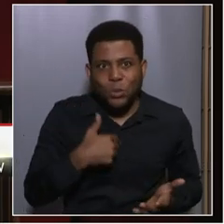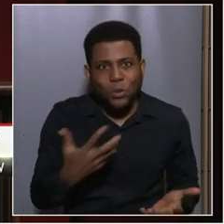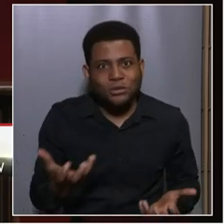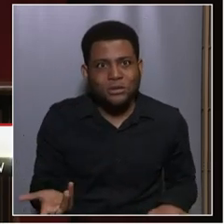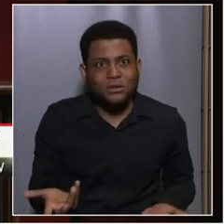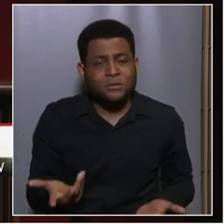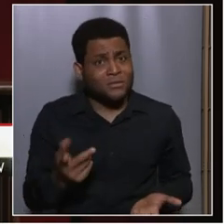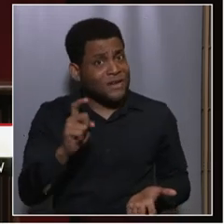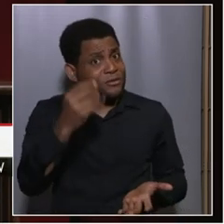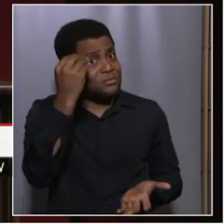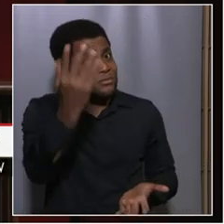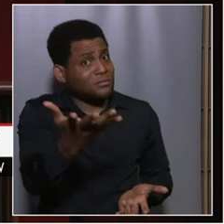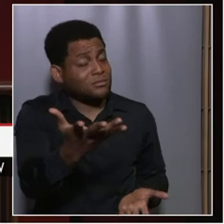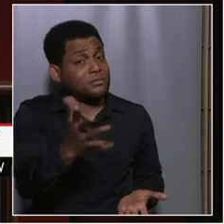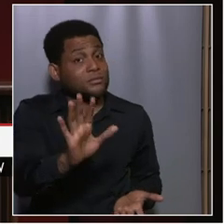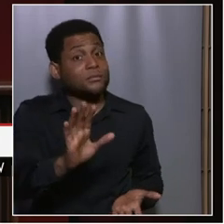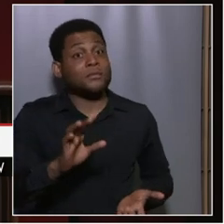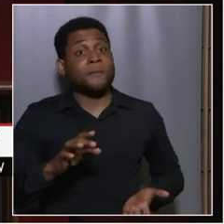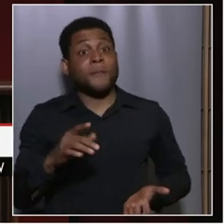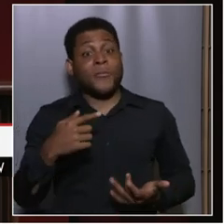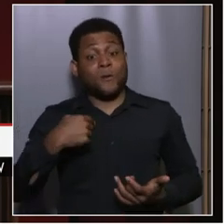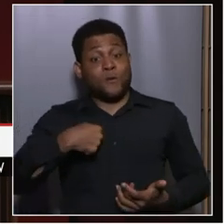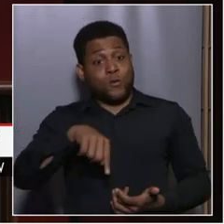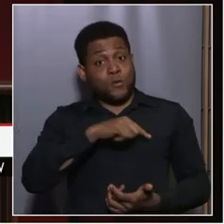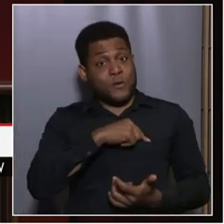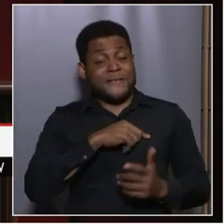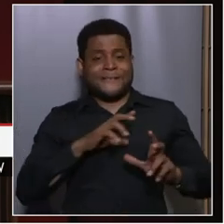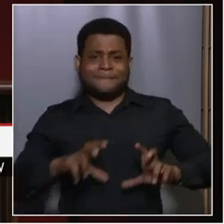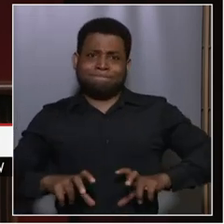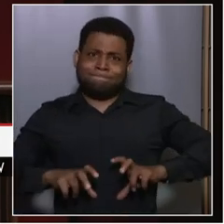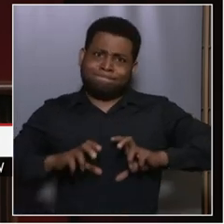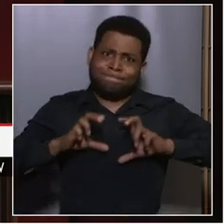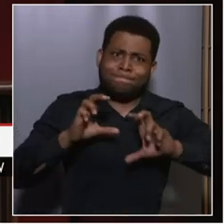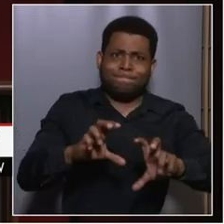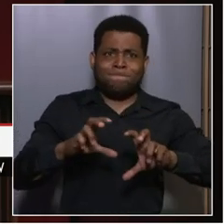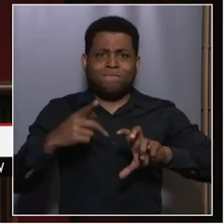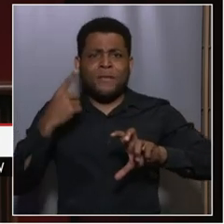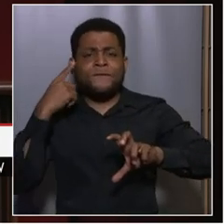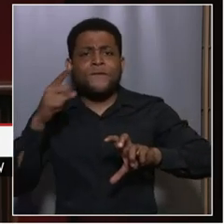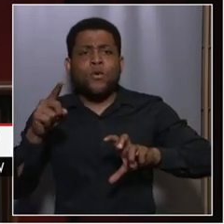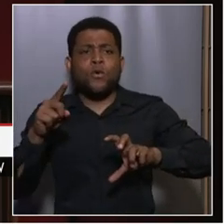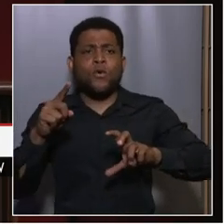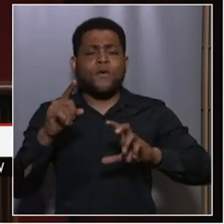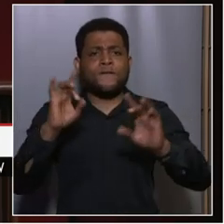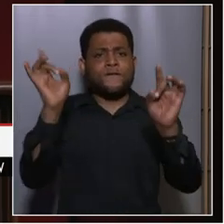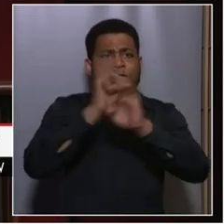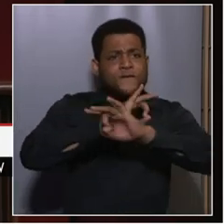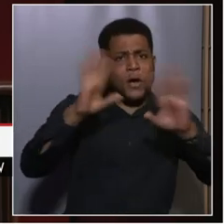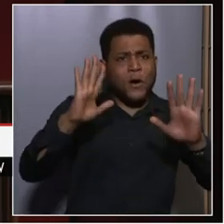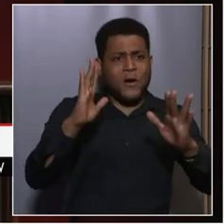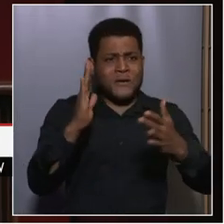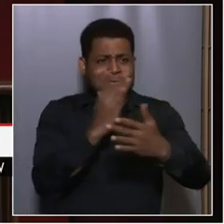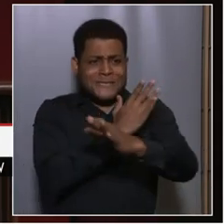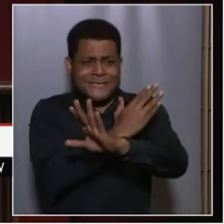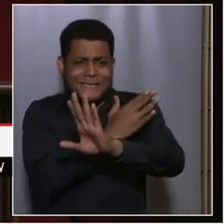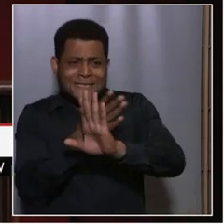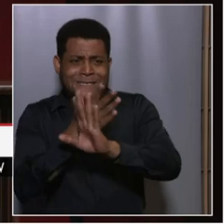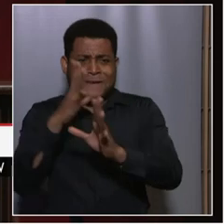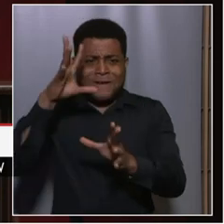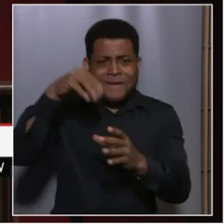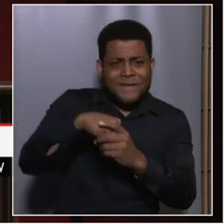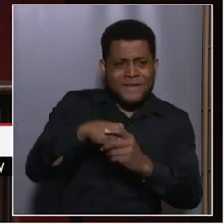we've invested so heavily in violence intervention is because we do believe we can interrupt violence.